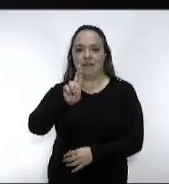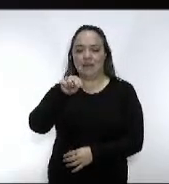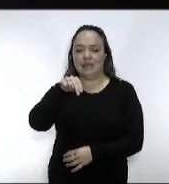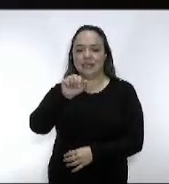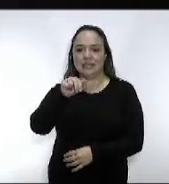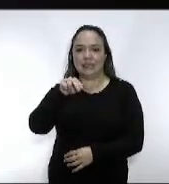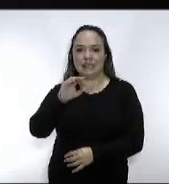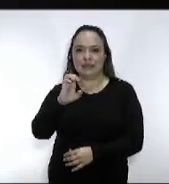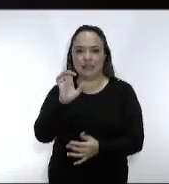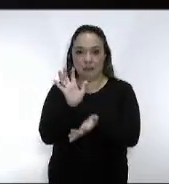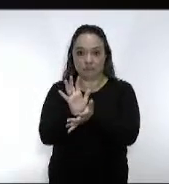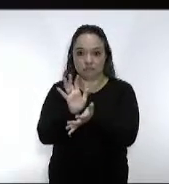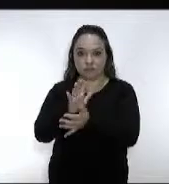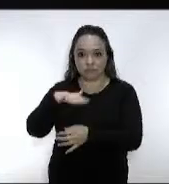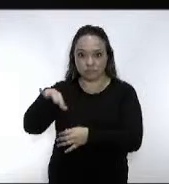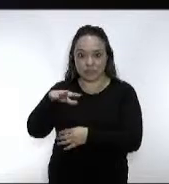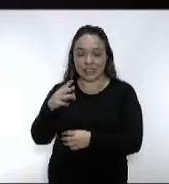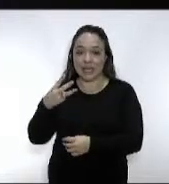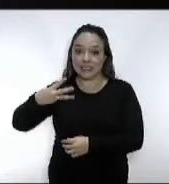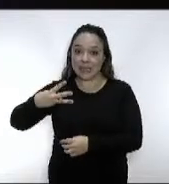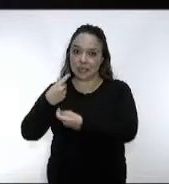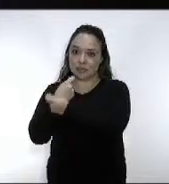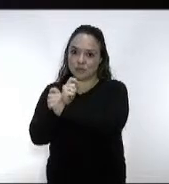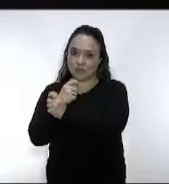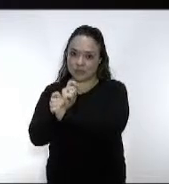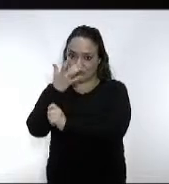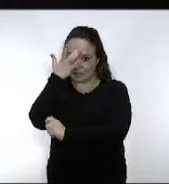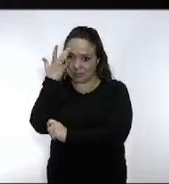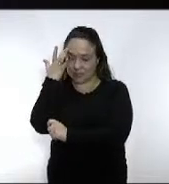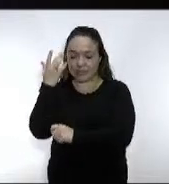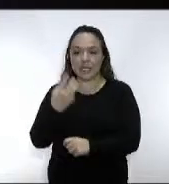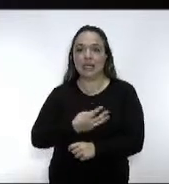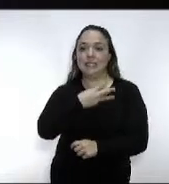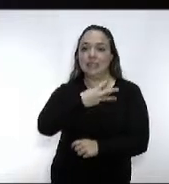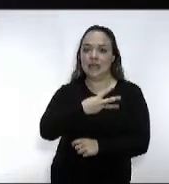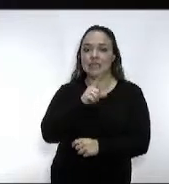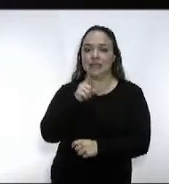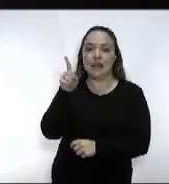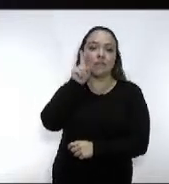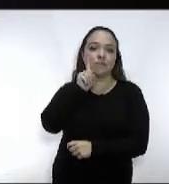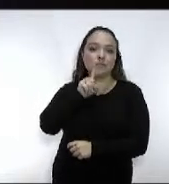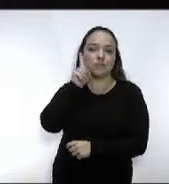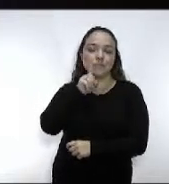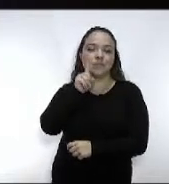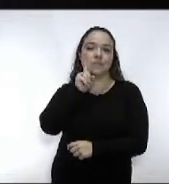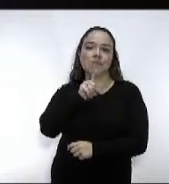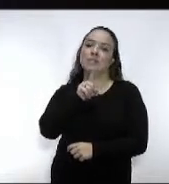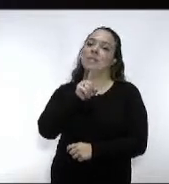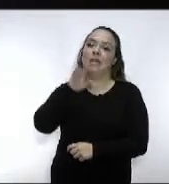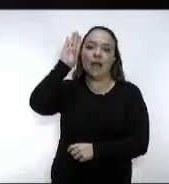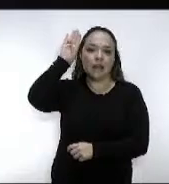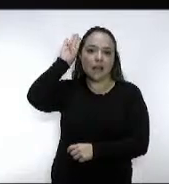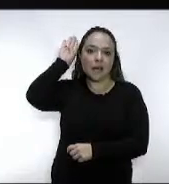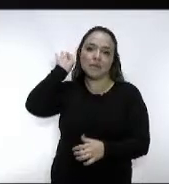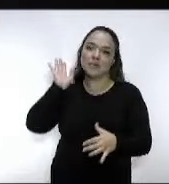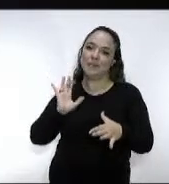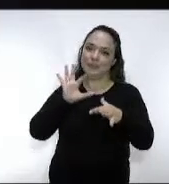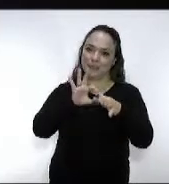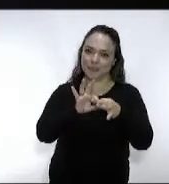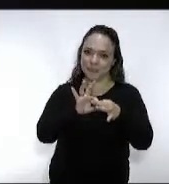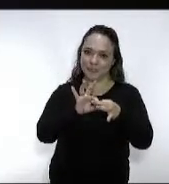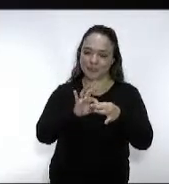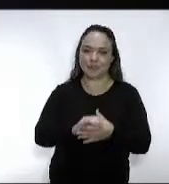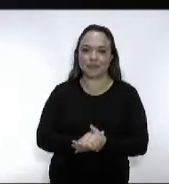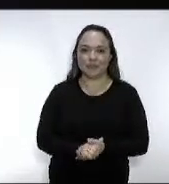of 3 authorities of PUC Paraná and 3 authorities of Kent State, which is the governing body of the